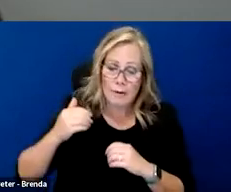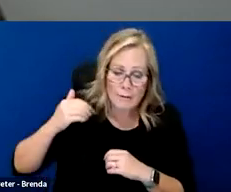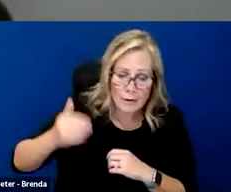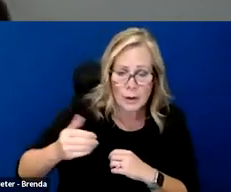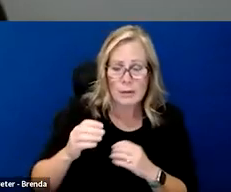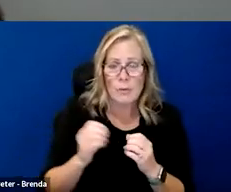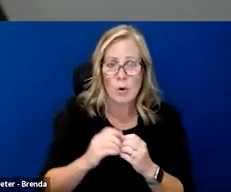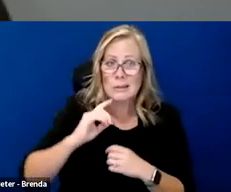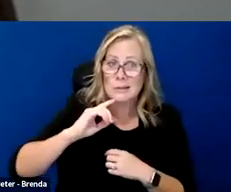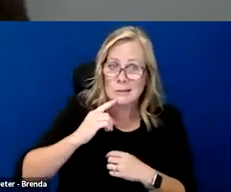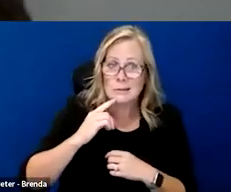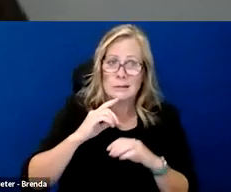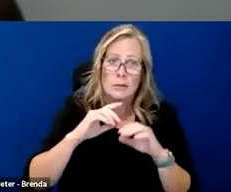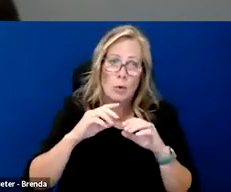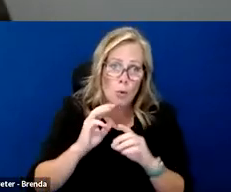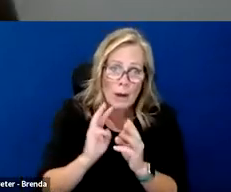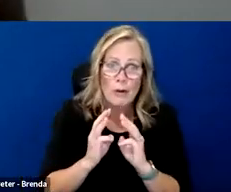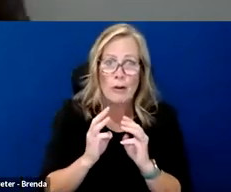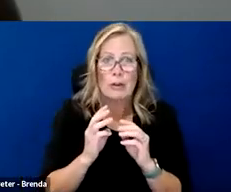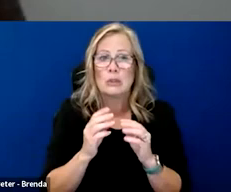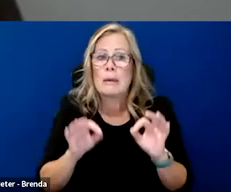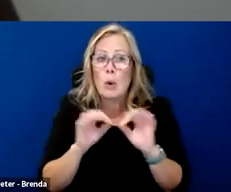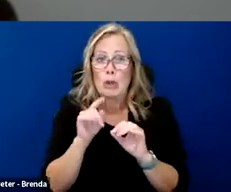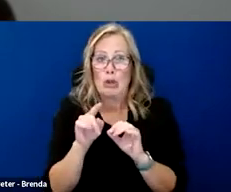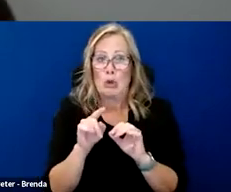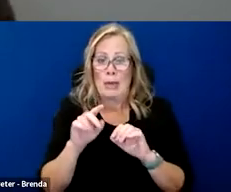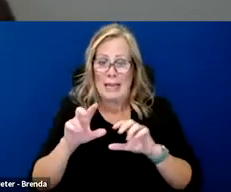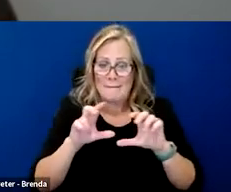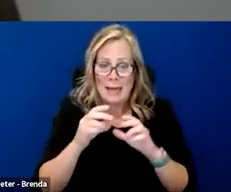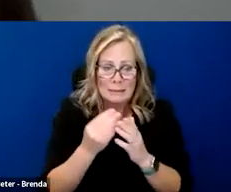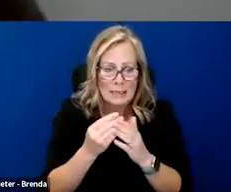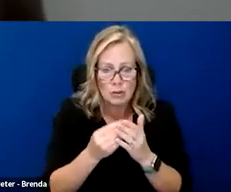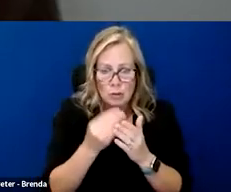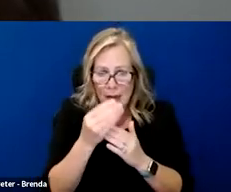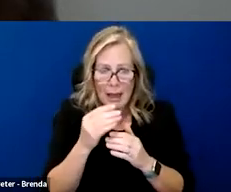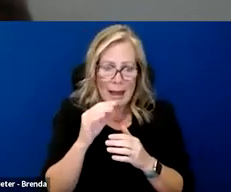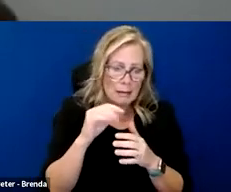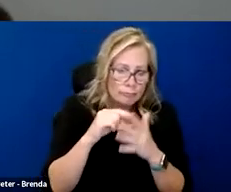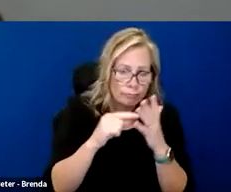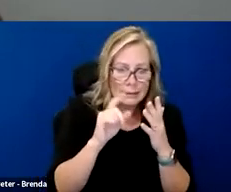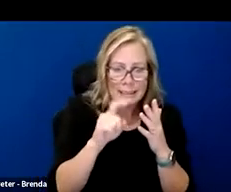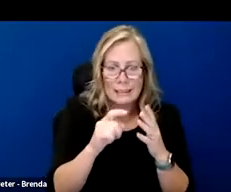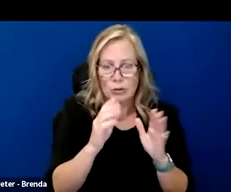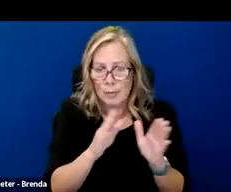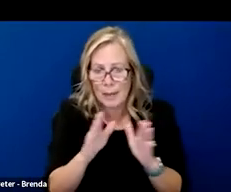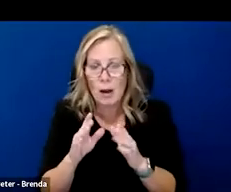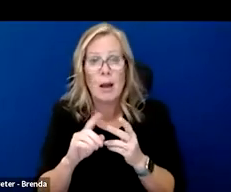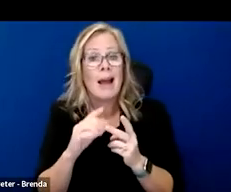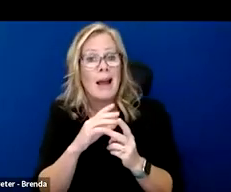or investing that you can do now is only going to help you out, not just this summer, but moving forward as